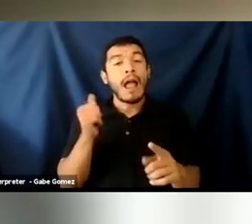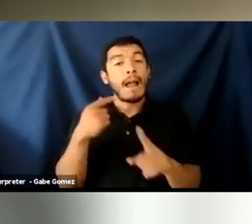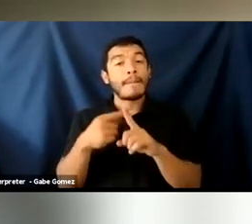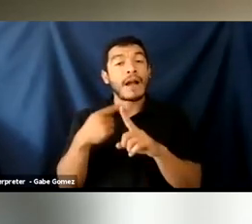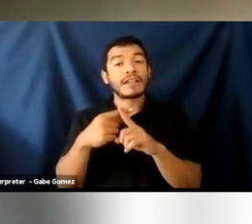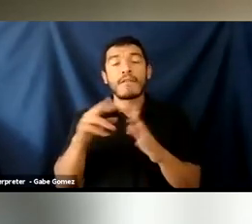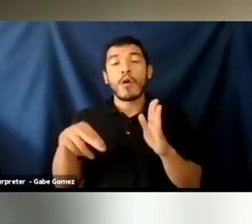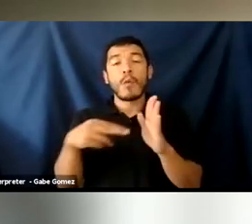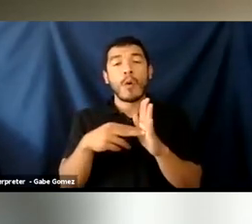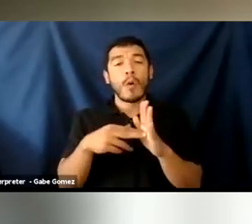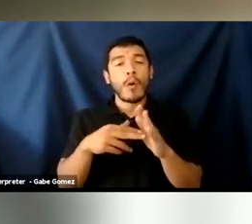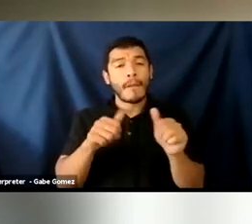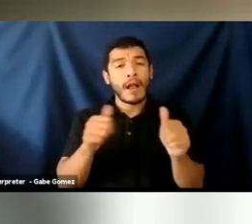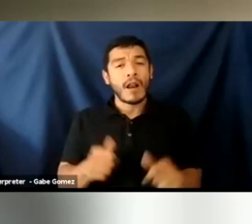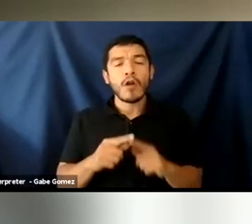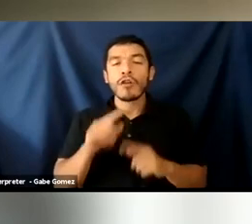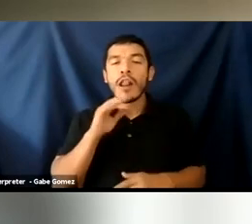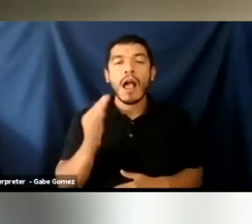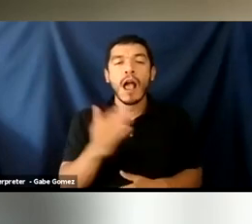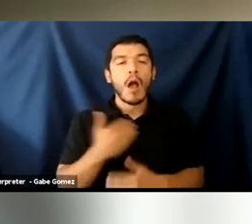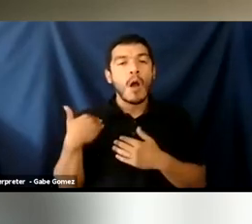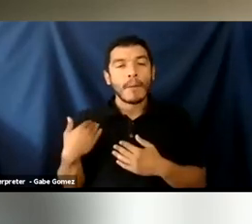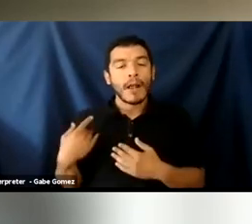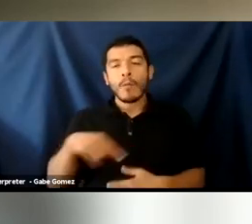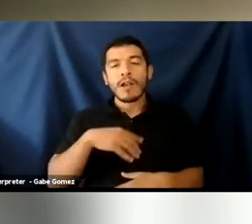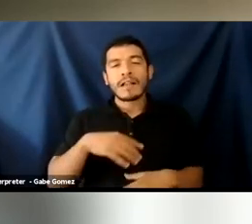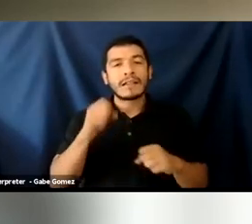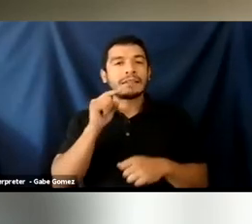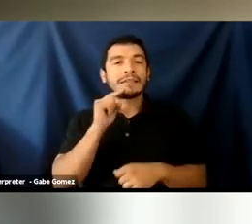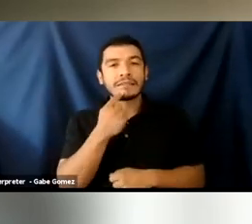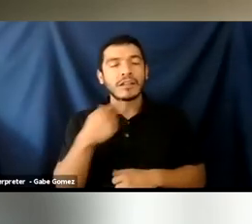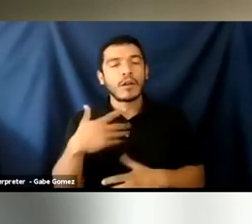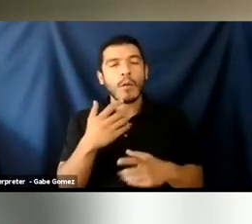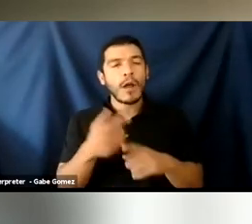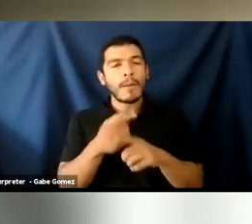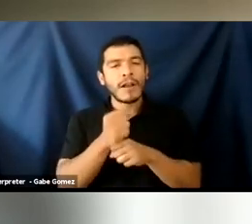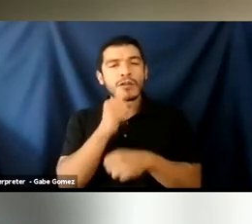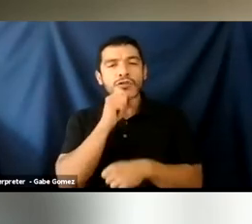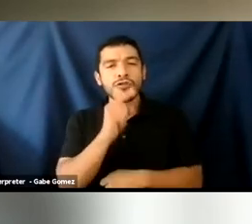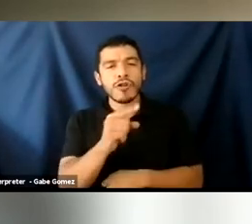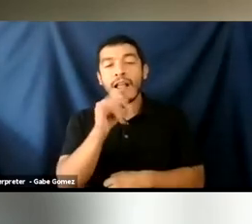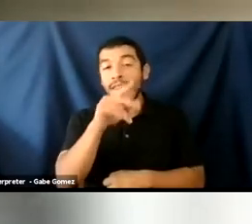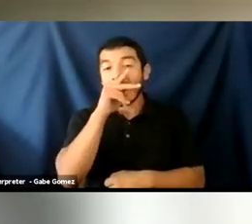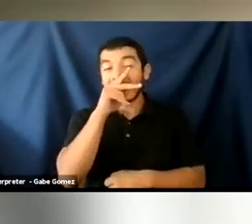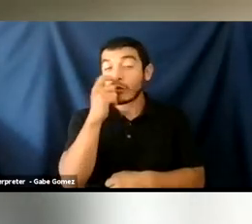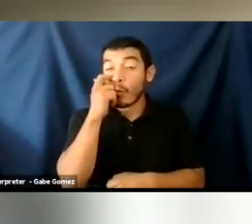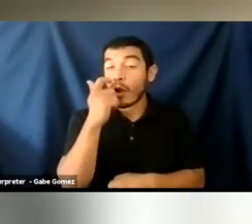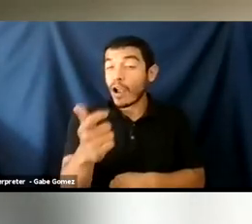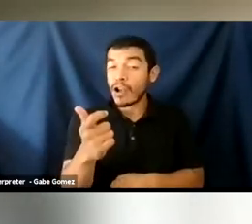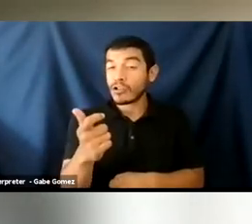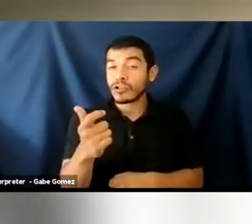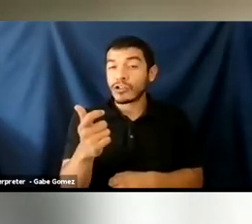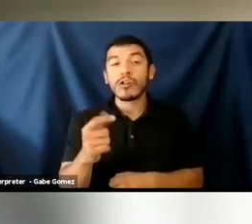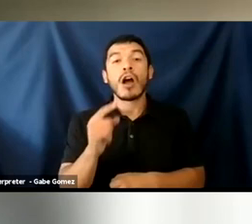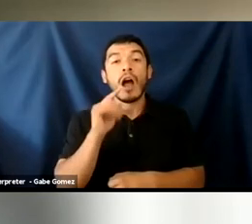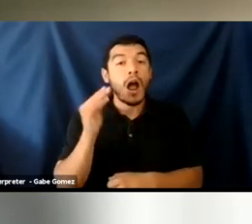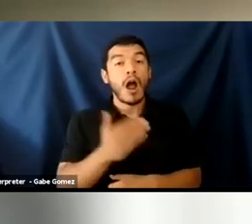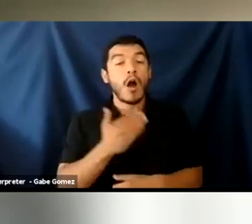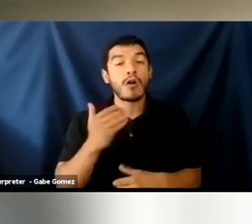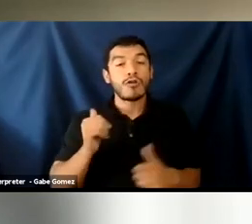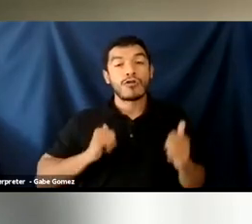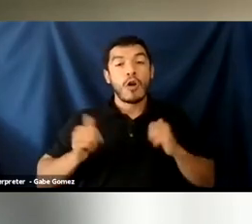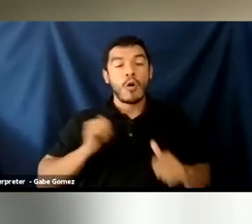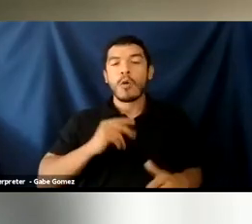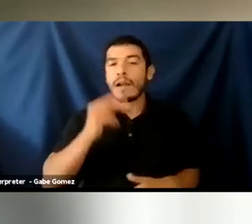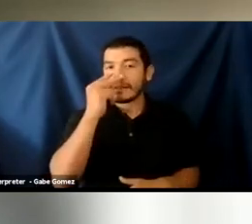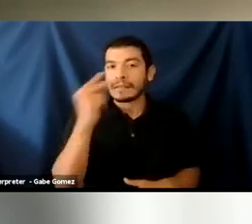It's our responsibility that we take seriously. We want to make sure that kids watching our shows see